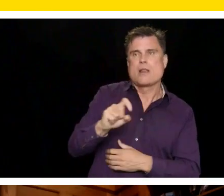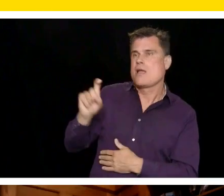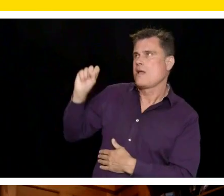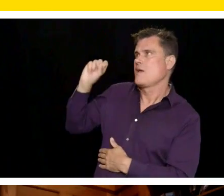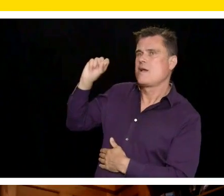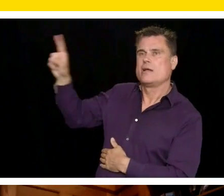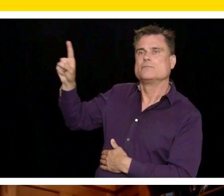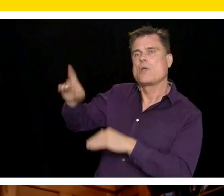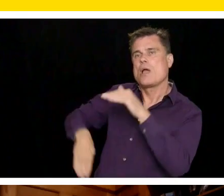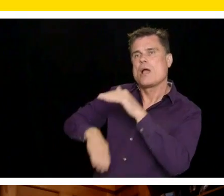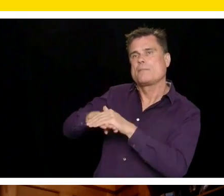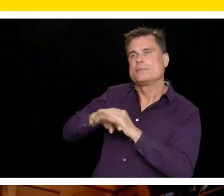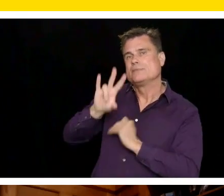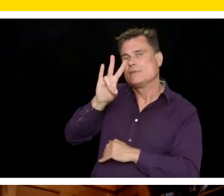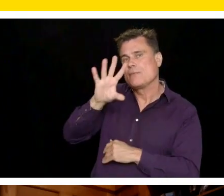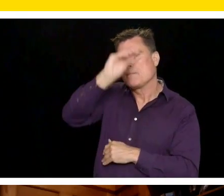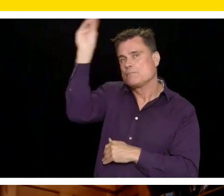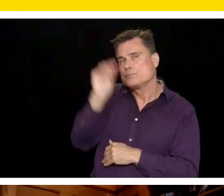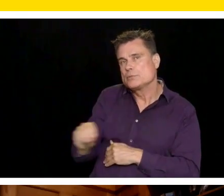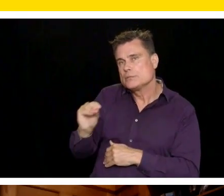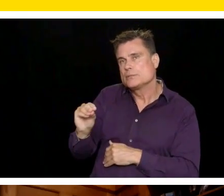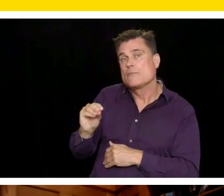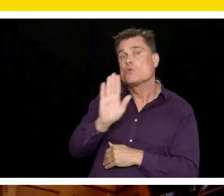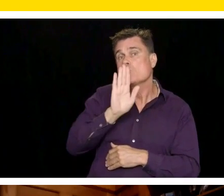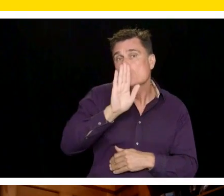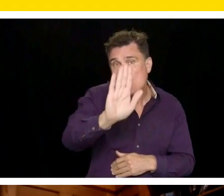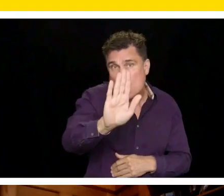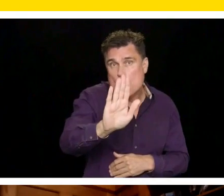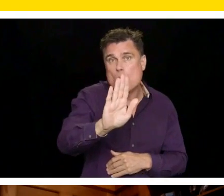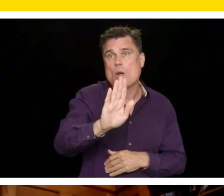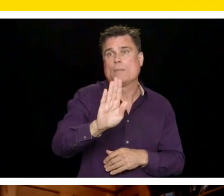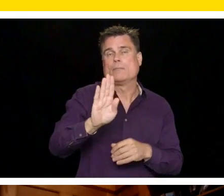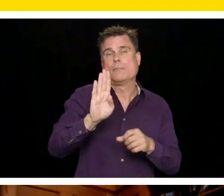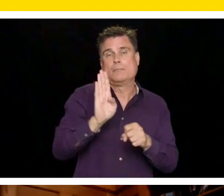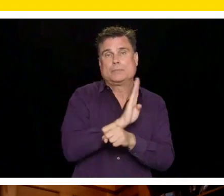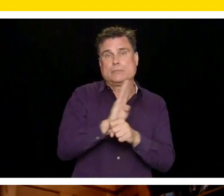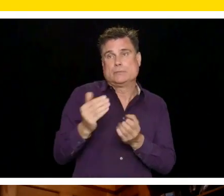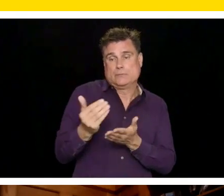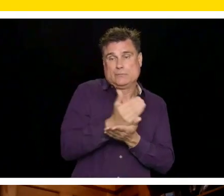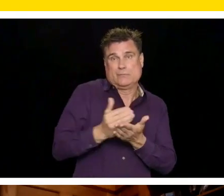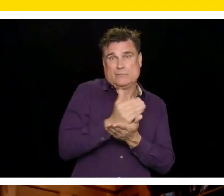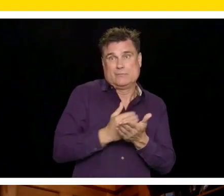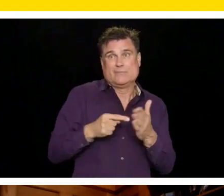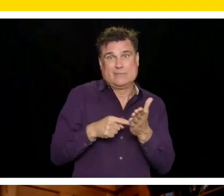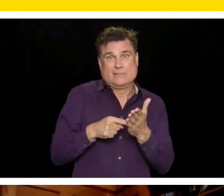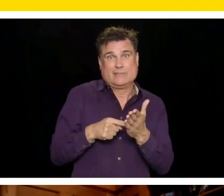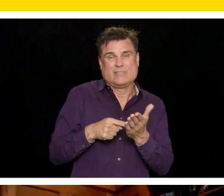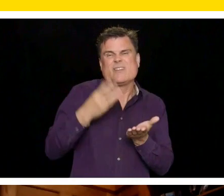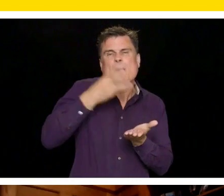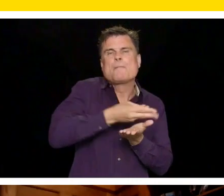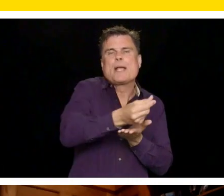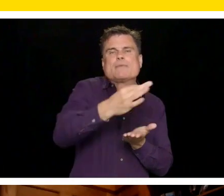March 15th, 2020. So that addresses some of the concerns that people are having about eligibility and also extension.